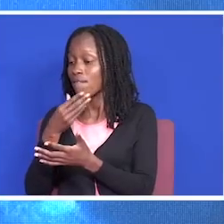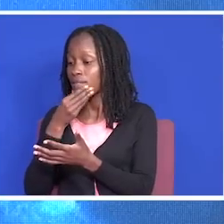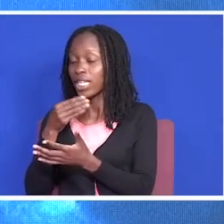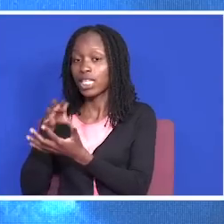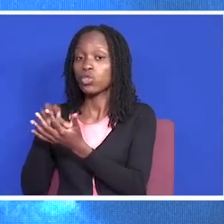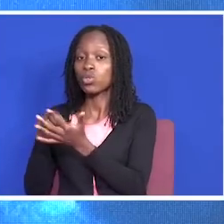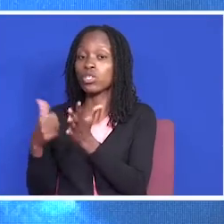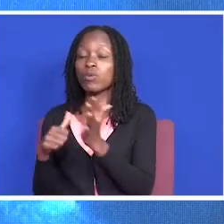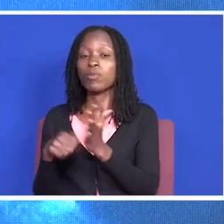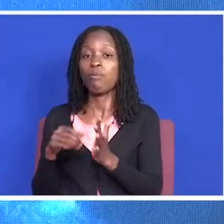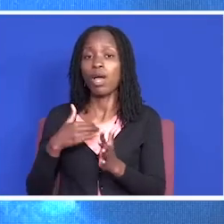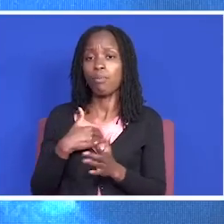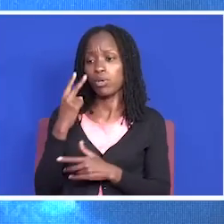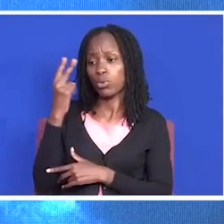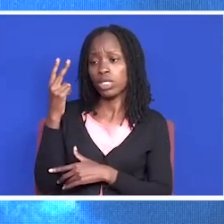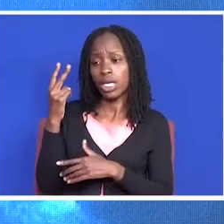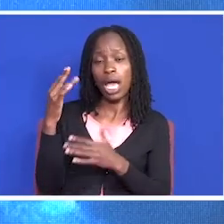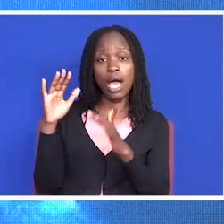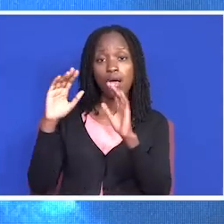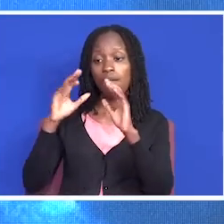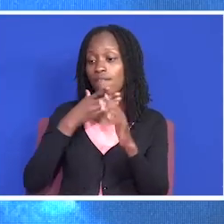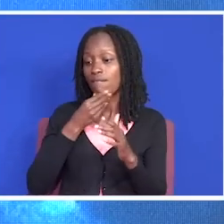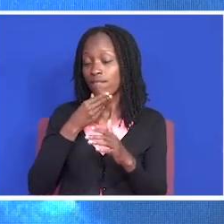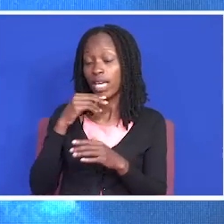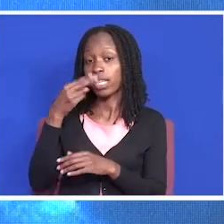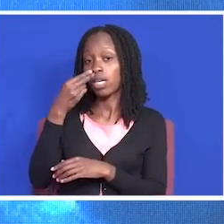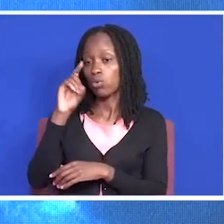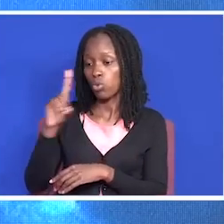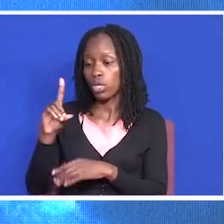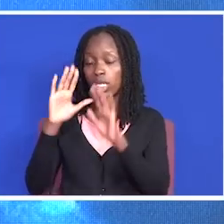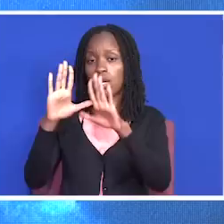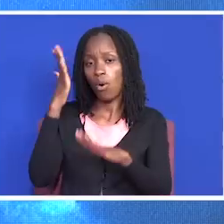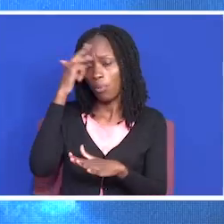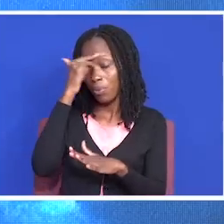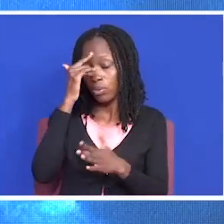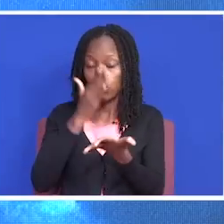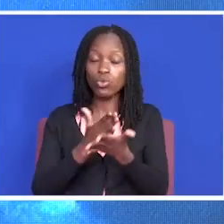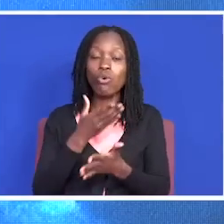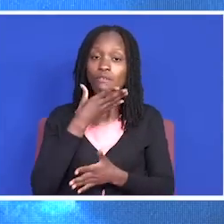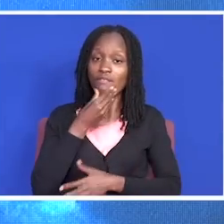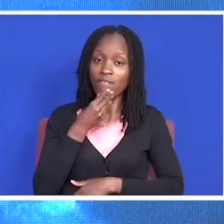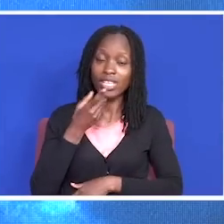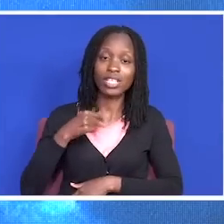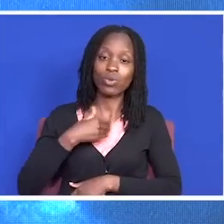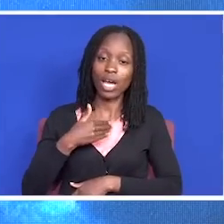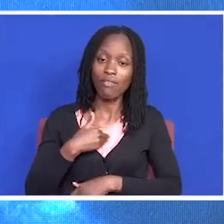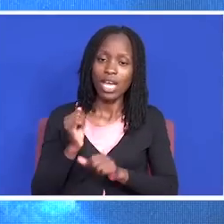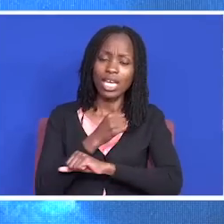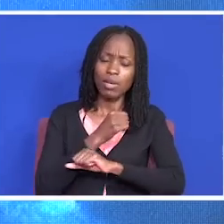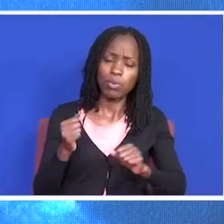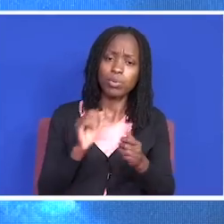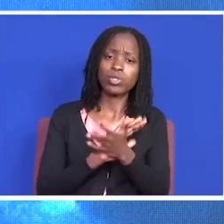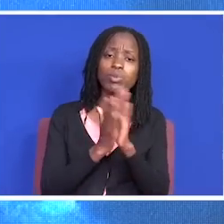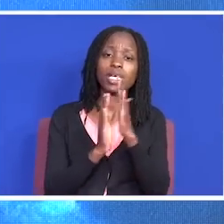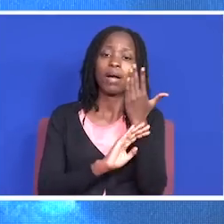is? Because fathers are there. There's no way you can get a